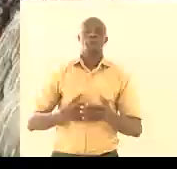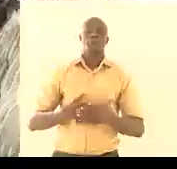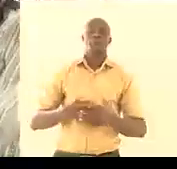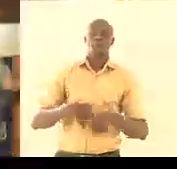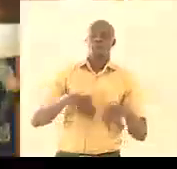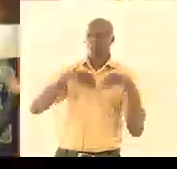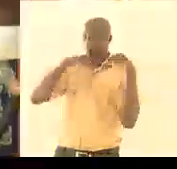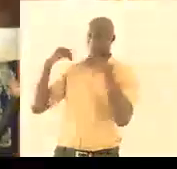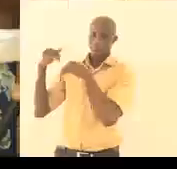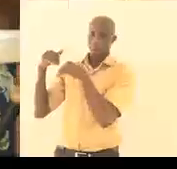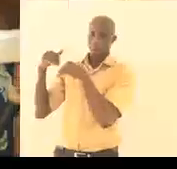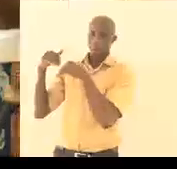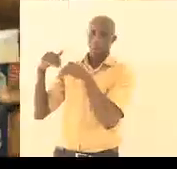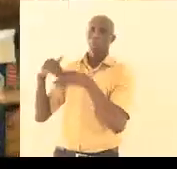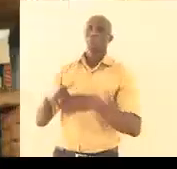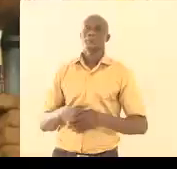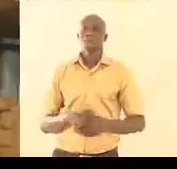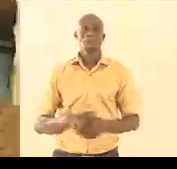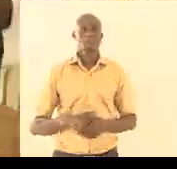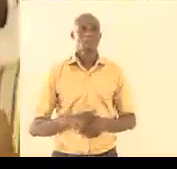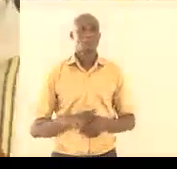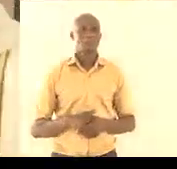it.